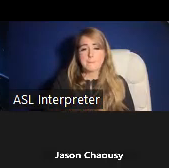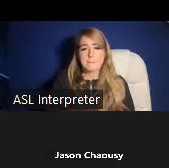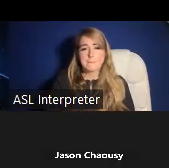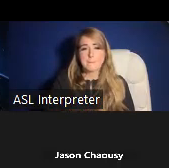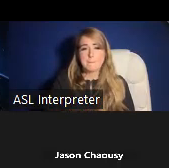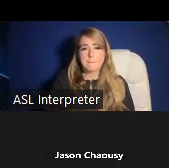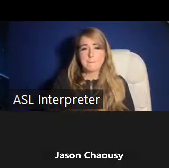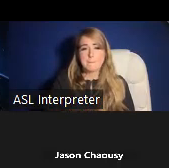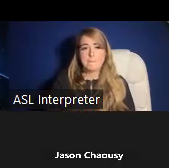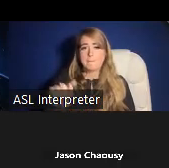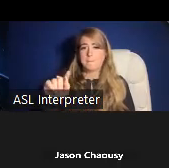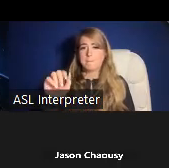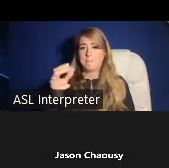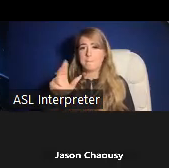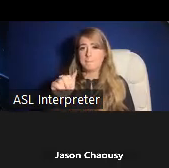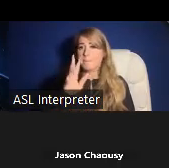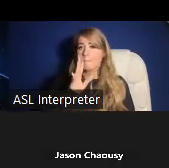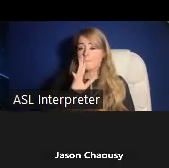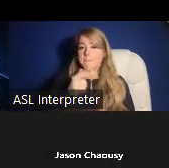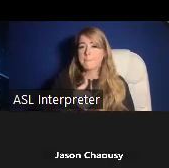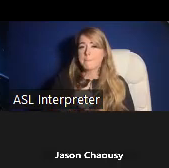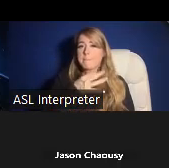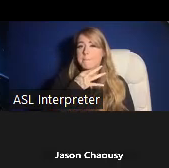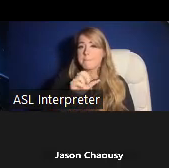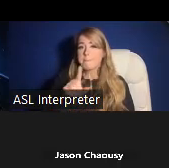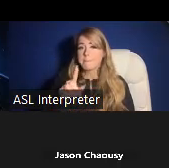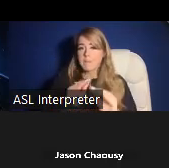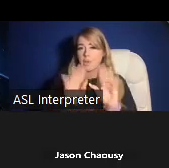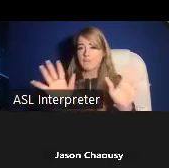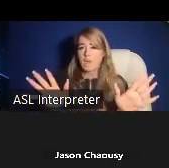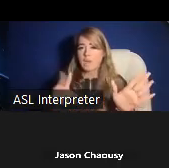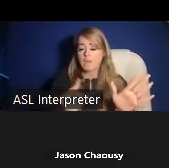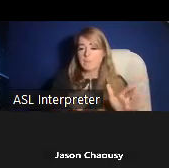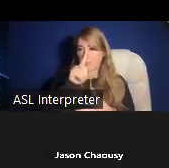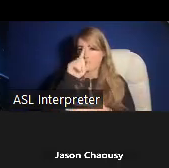Tasha Conker here. I just have a quick question for some clarification because I'm a little confused, Seth.